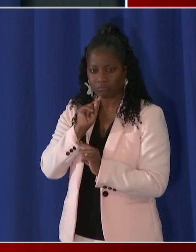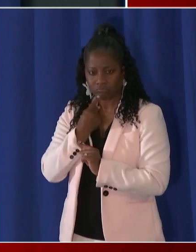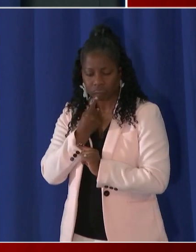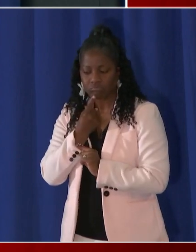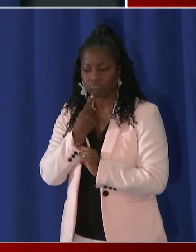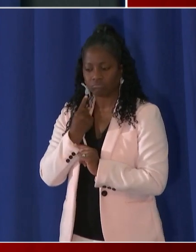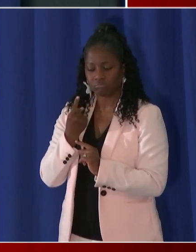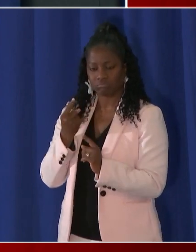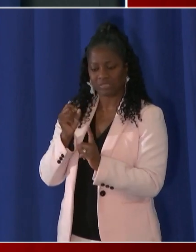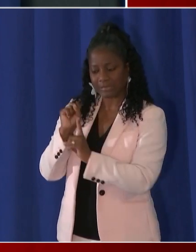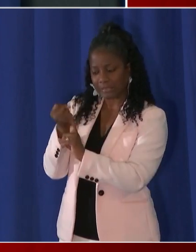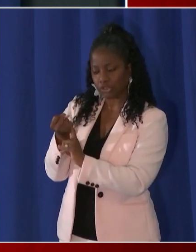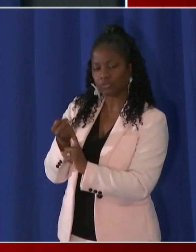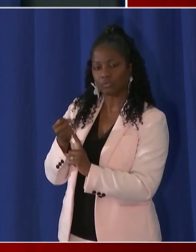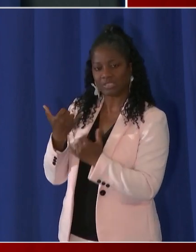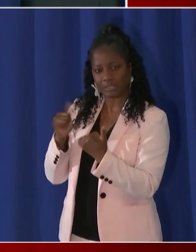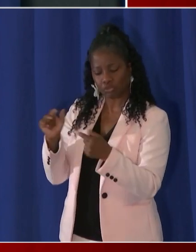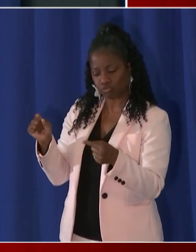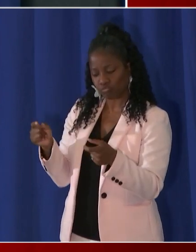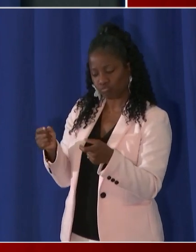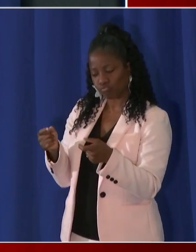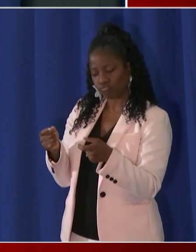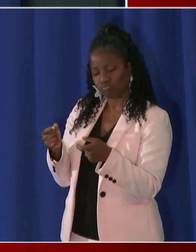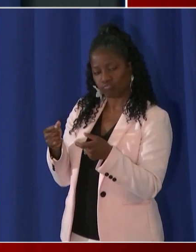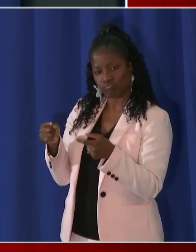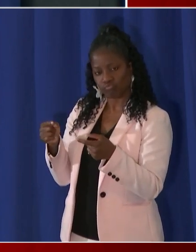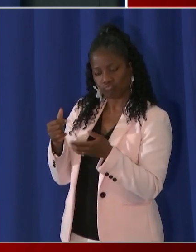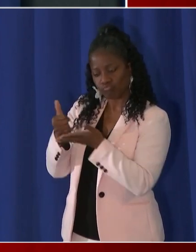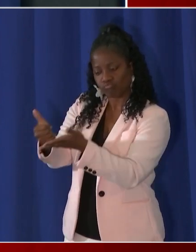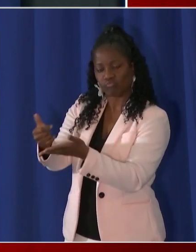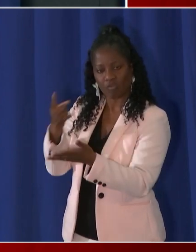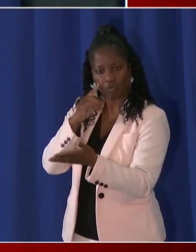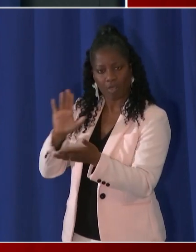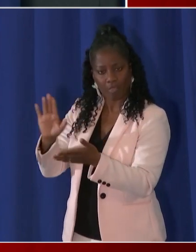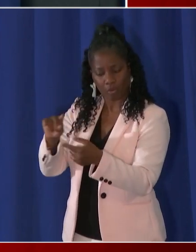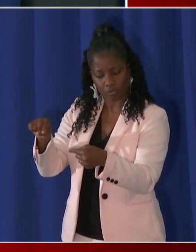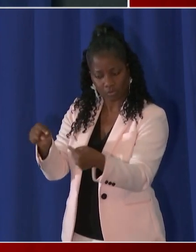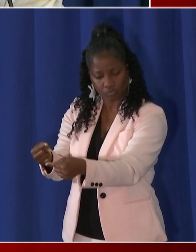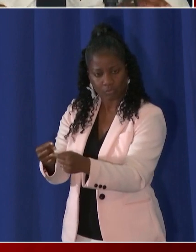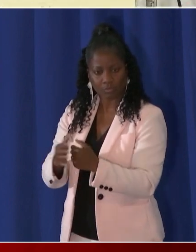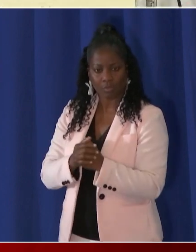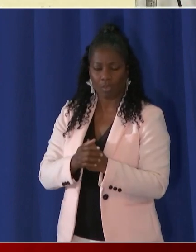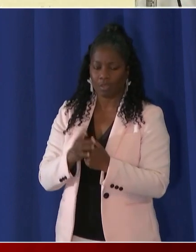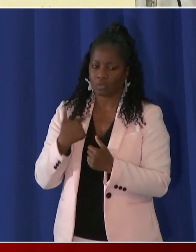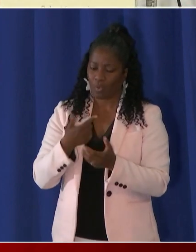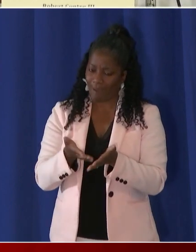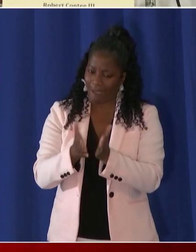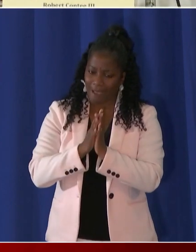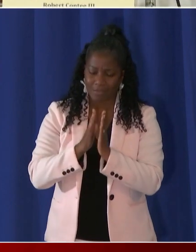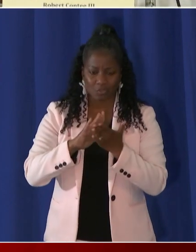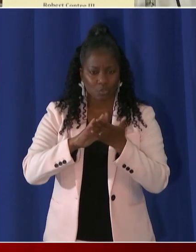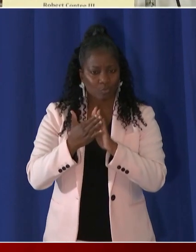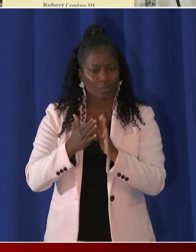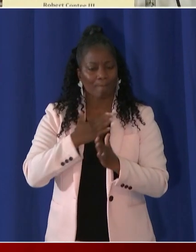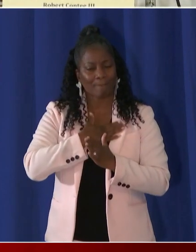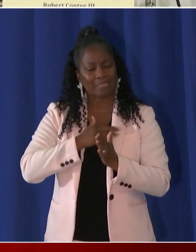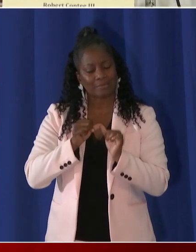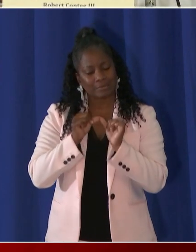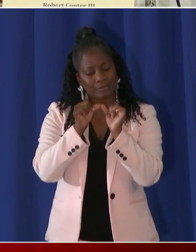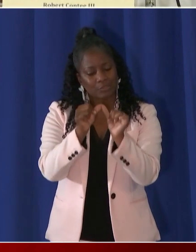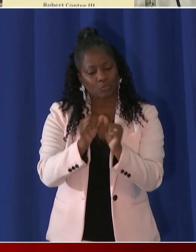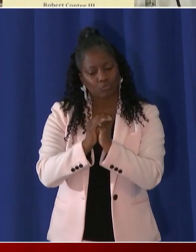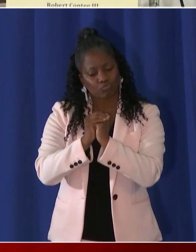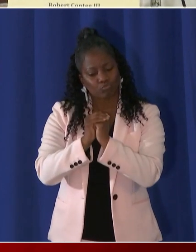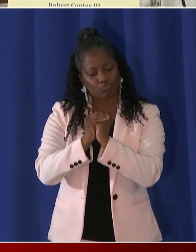treated for their injuries. We continue to ask the community members for their thoughts and prayers